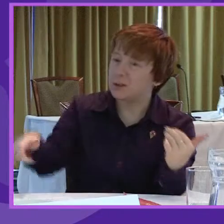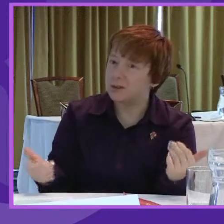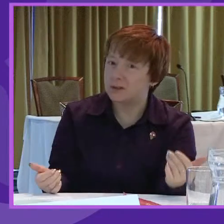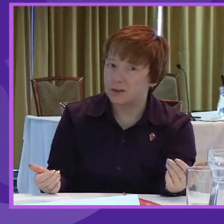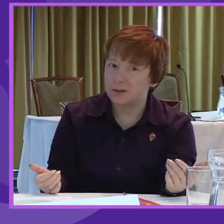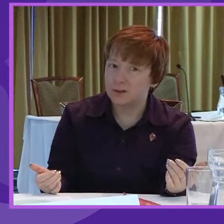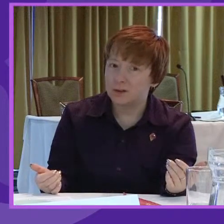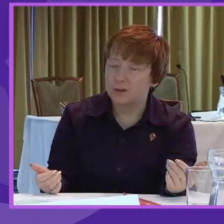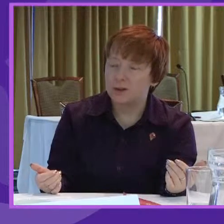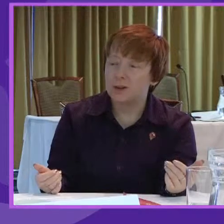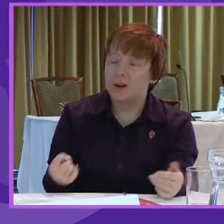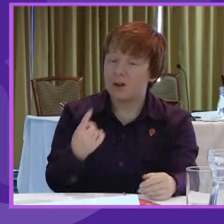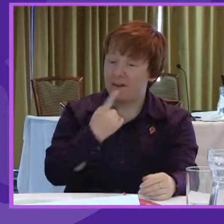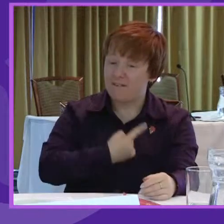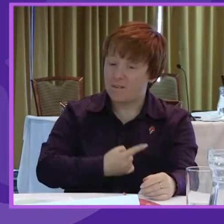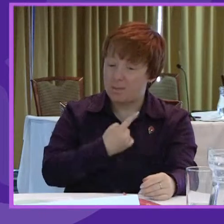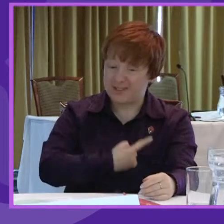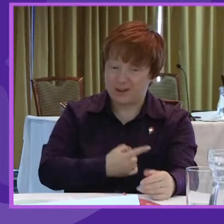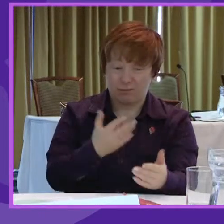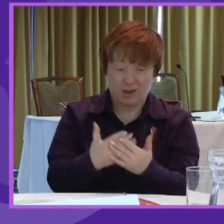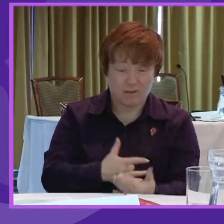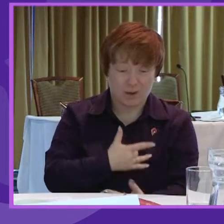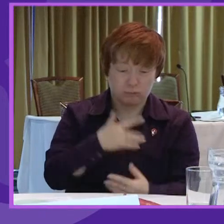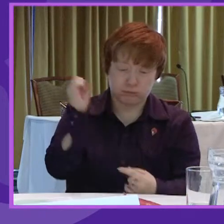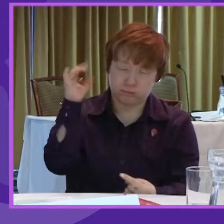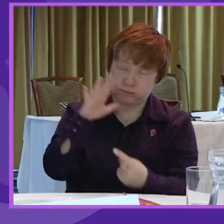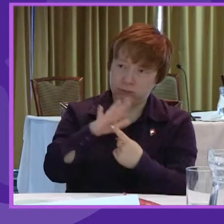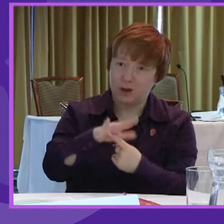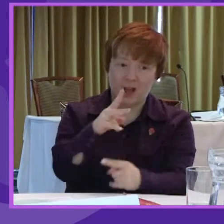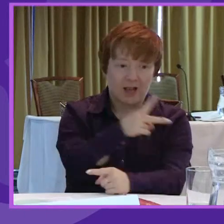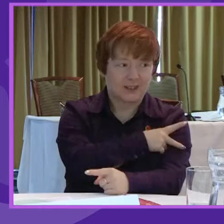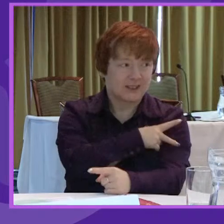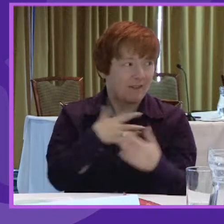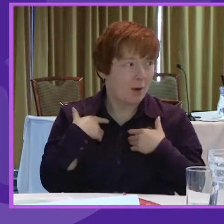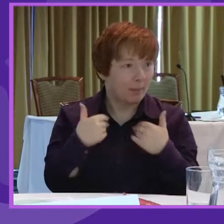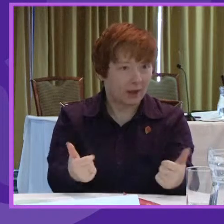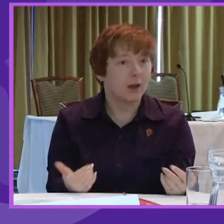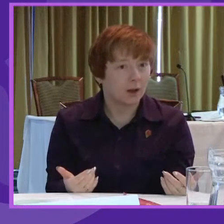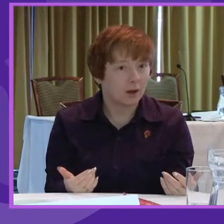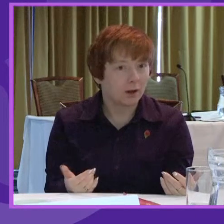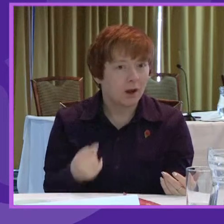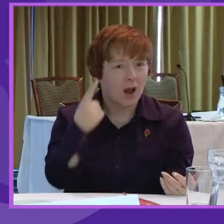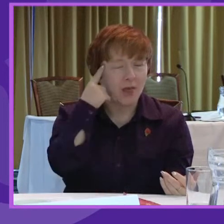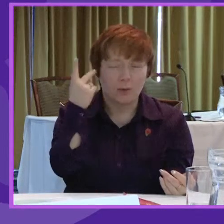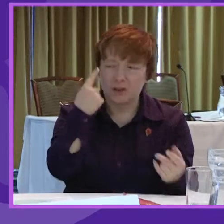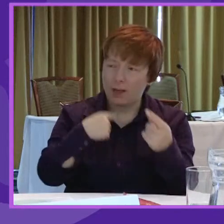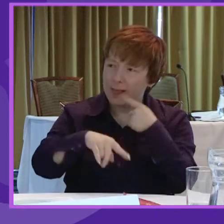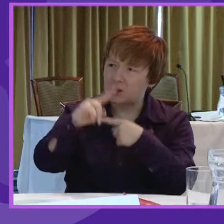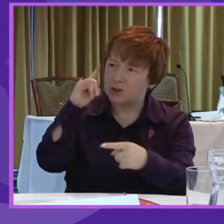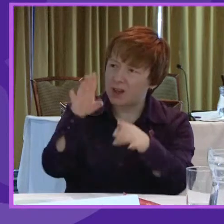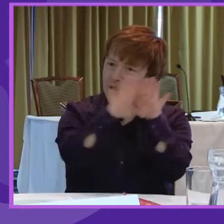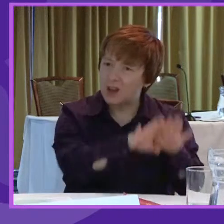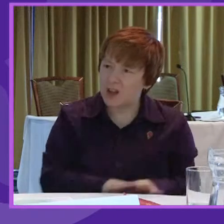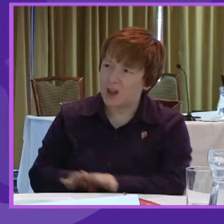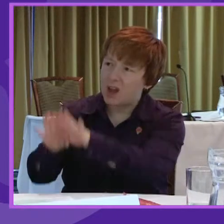me, staff wellbeing has to be an absolute priority. Noting the national survey, was it just last year,